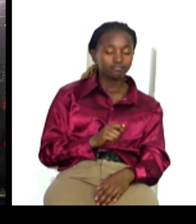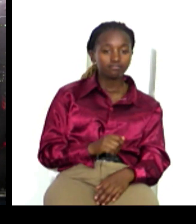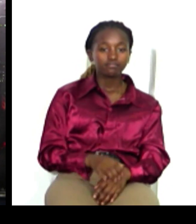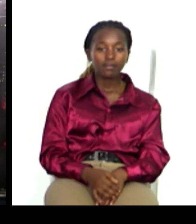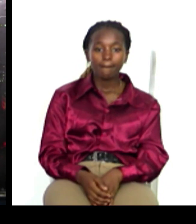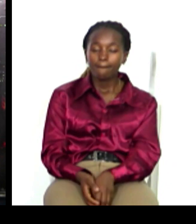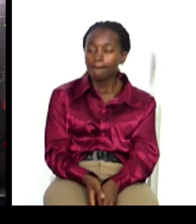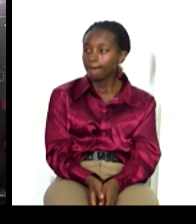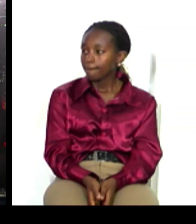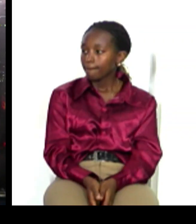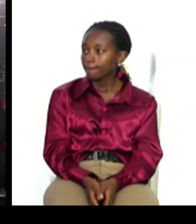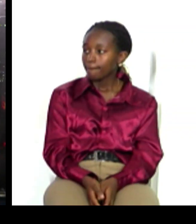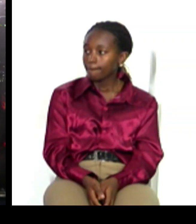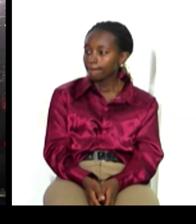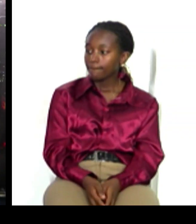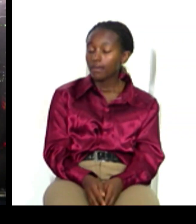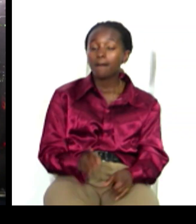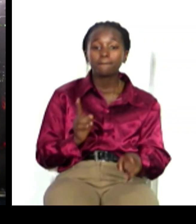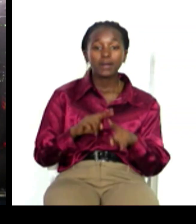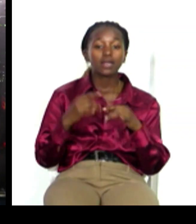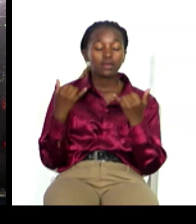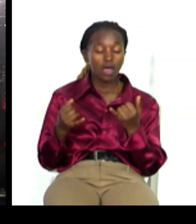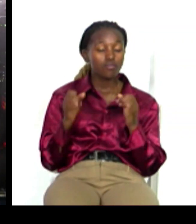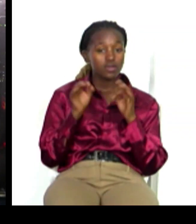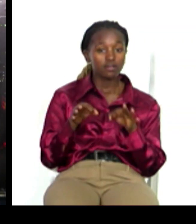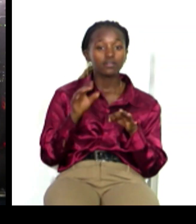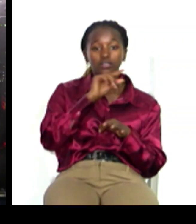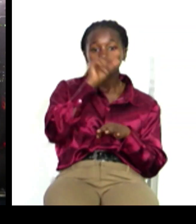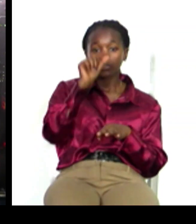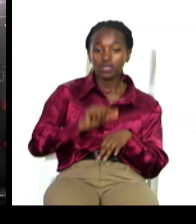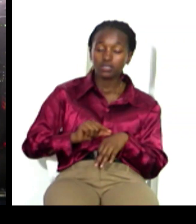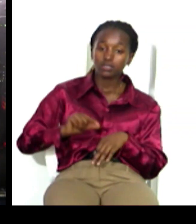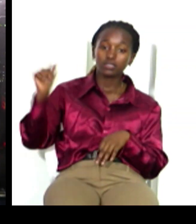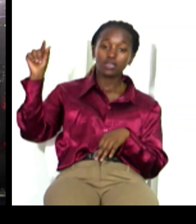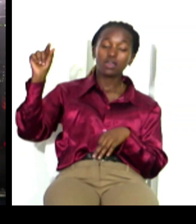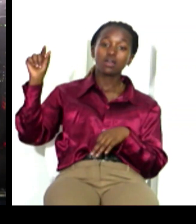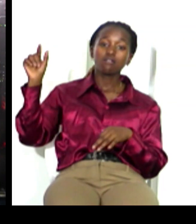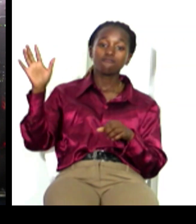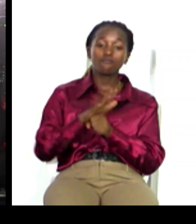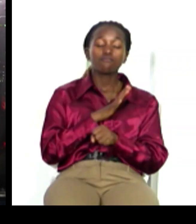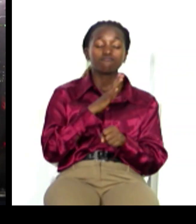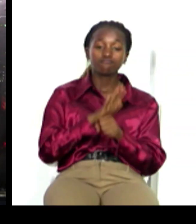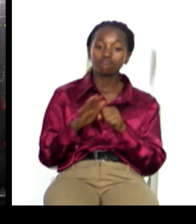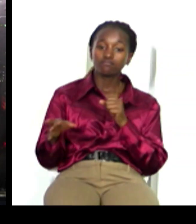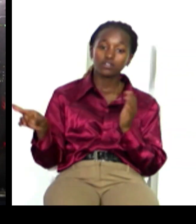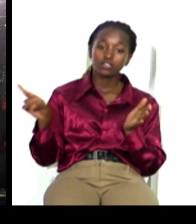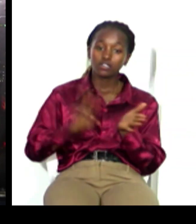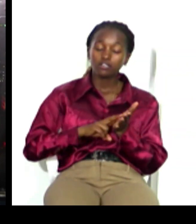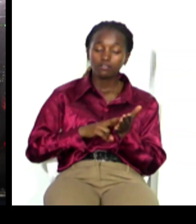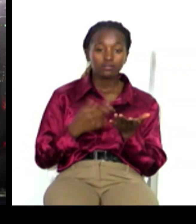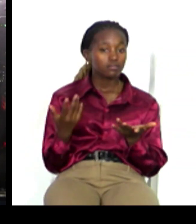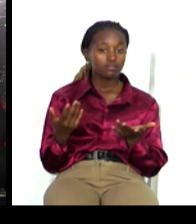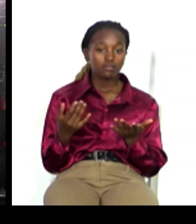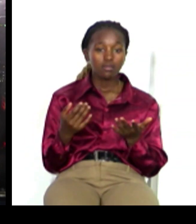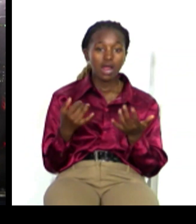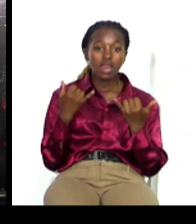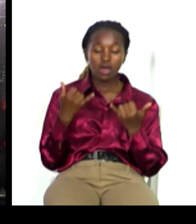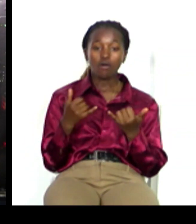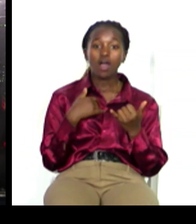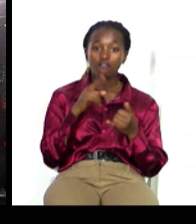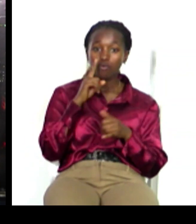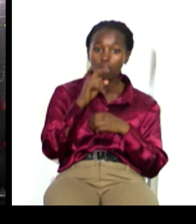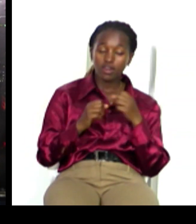the time that Gen Z wamekuwa fully registered, unaona hata kama IBC bado haijakuwa formed. Why? Tuko na only 1